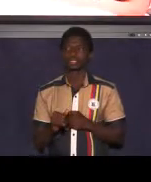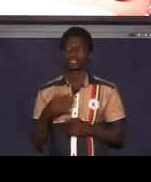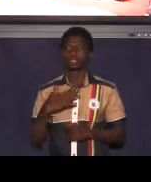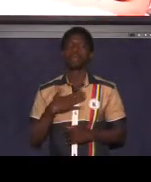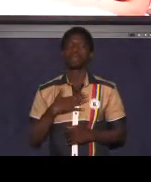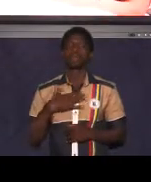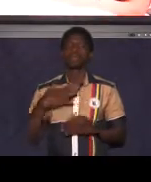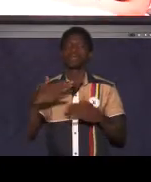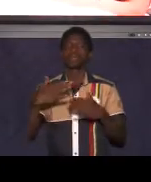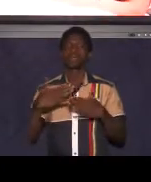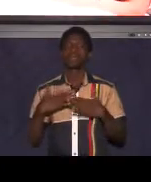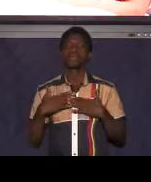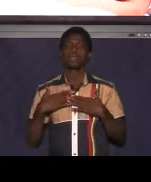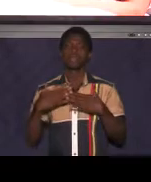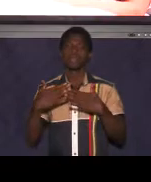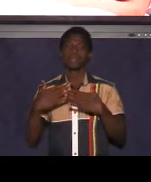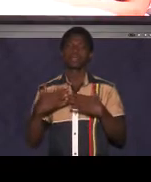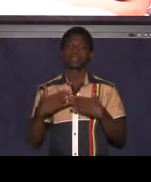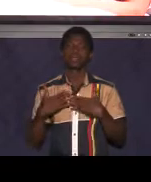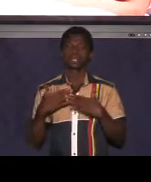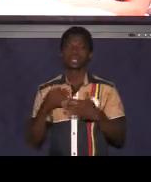And lastly, breathing.